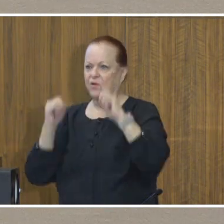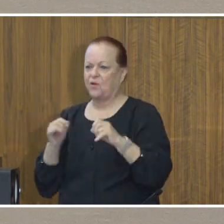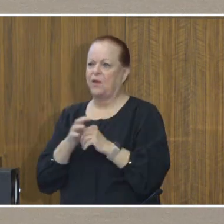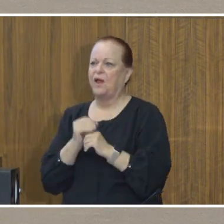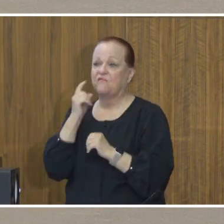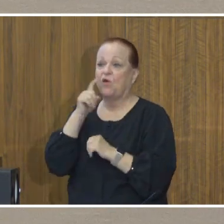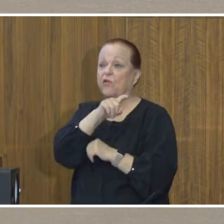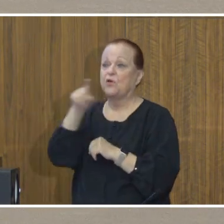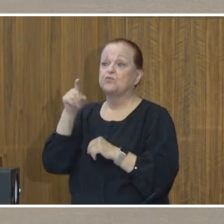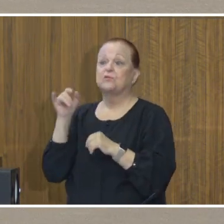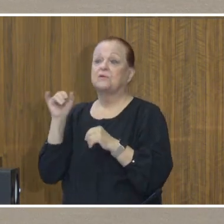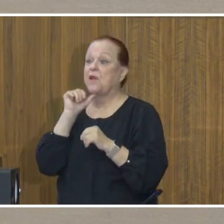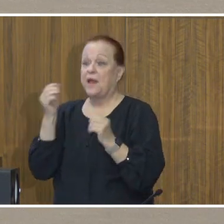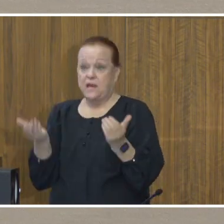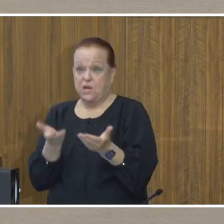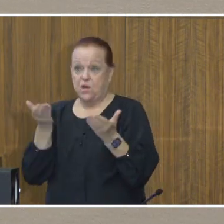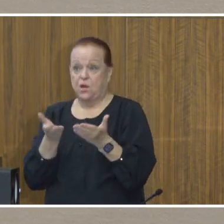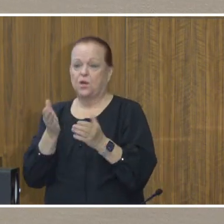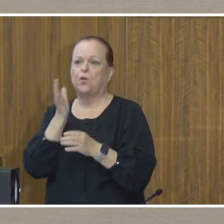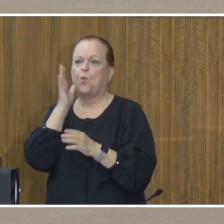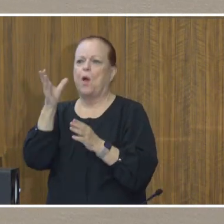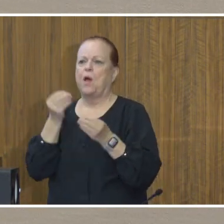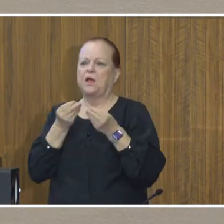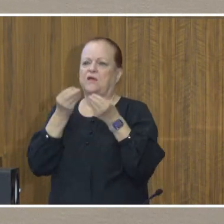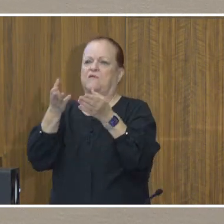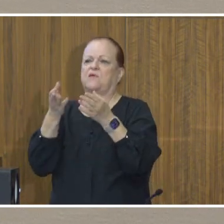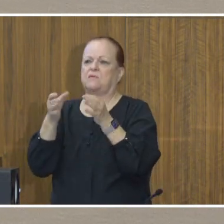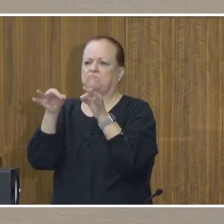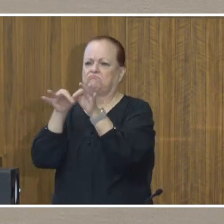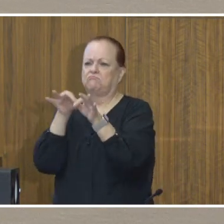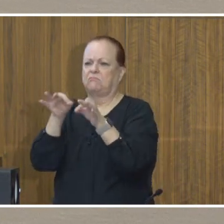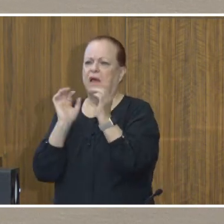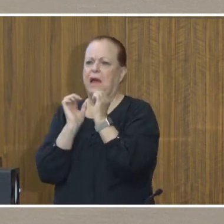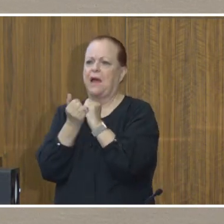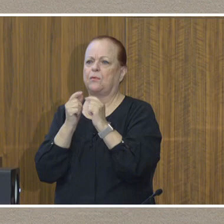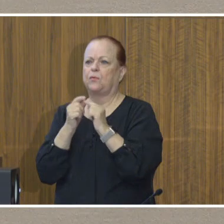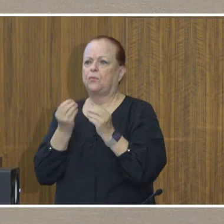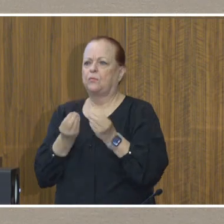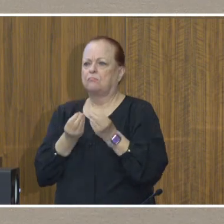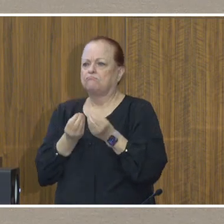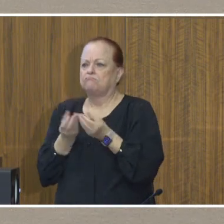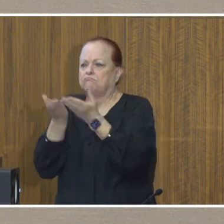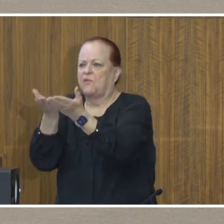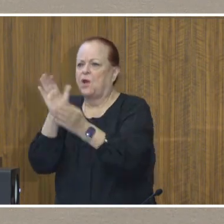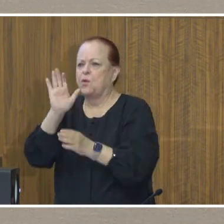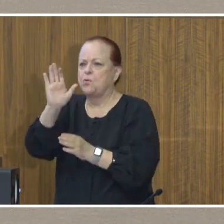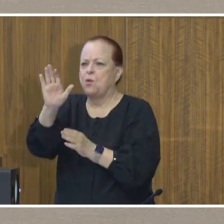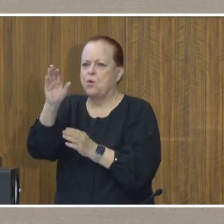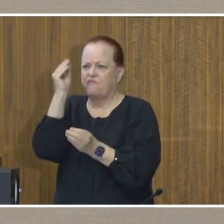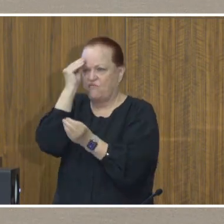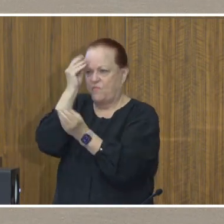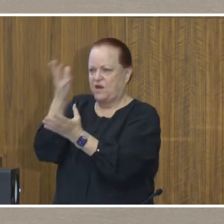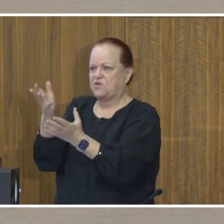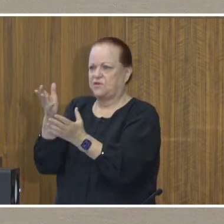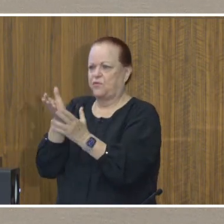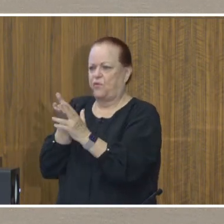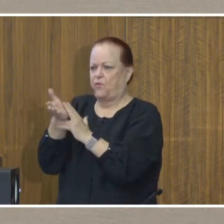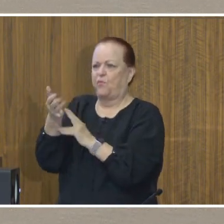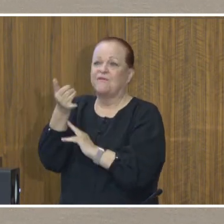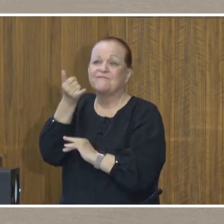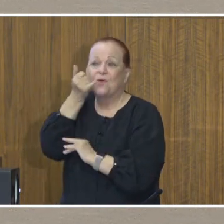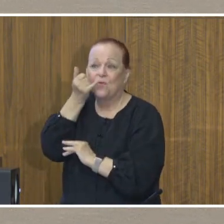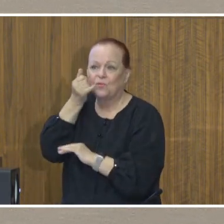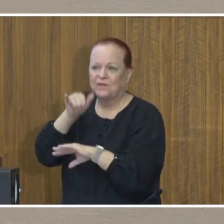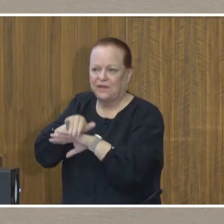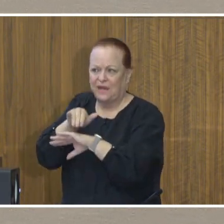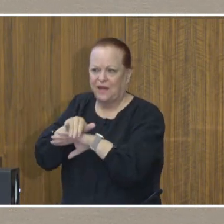virtually, you'll be given instructions shortly on how to provide your input via phone tonight. So that's a really